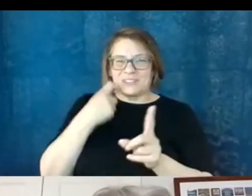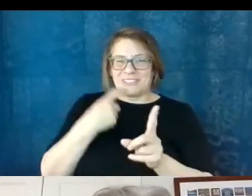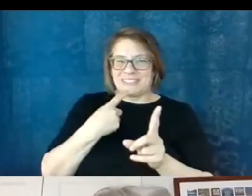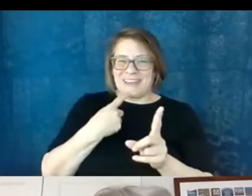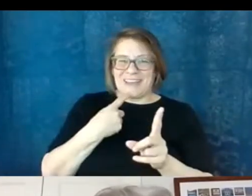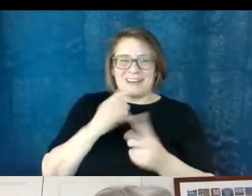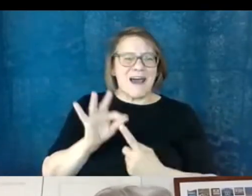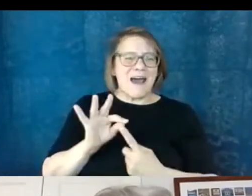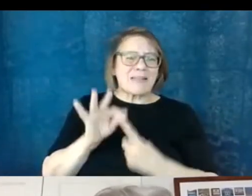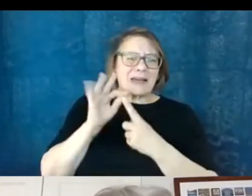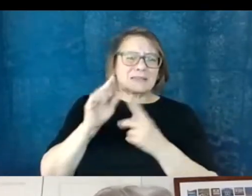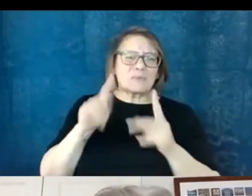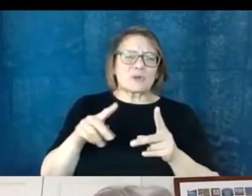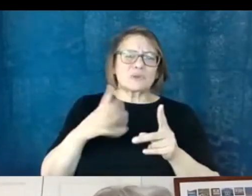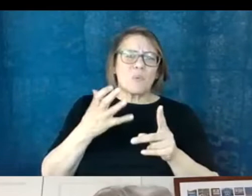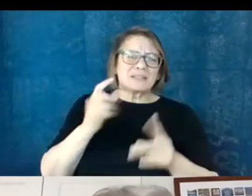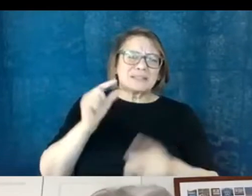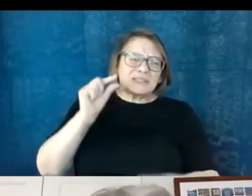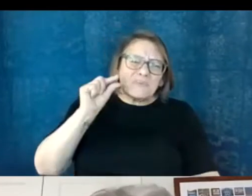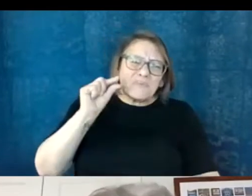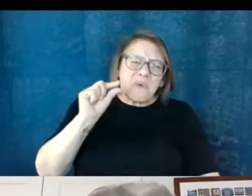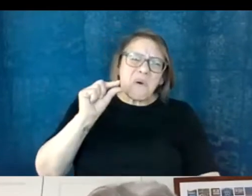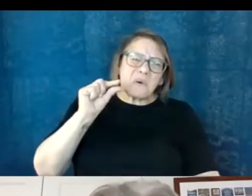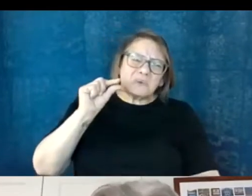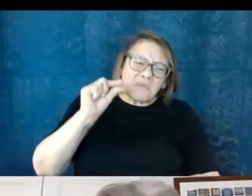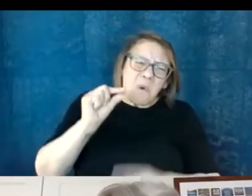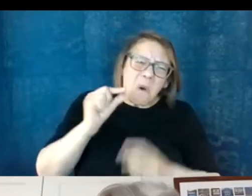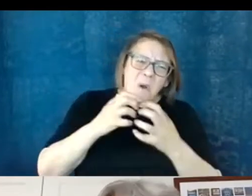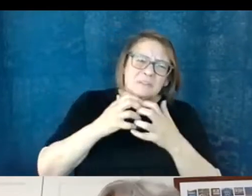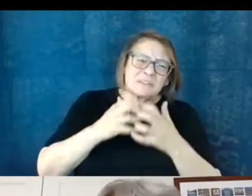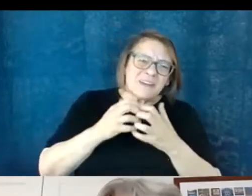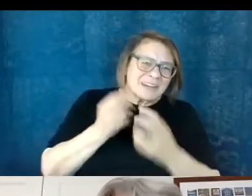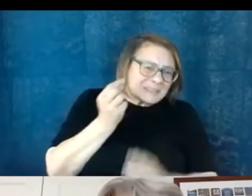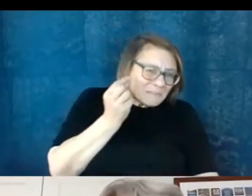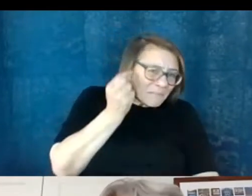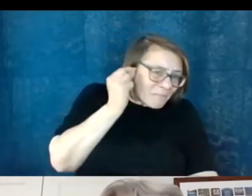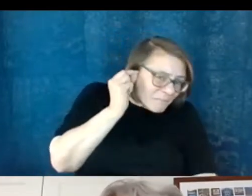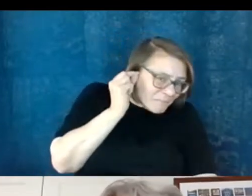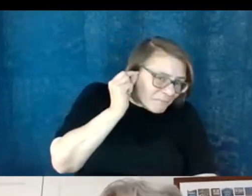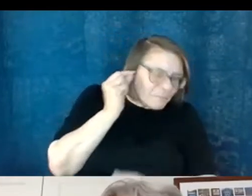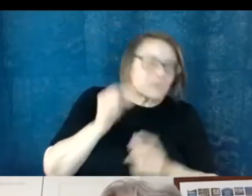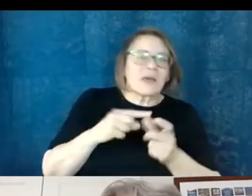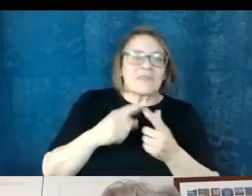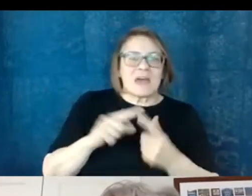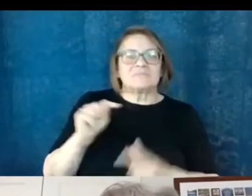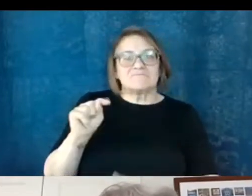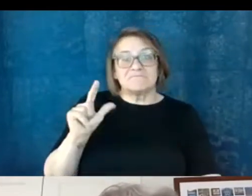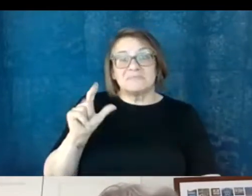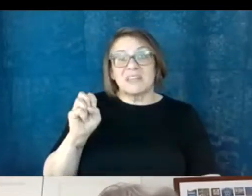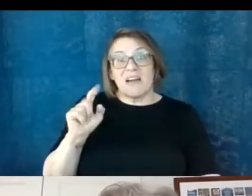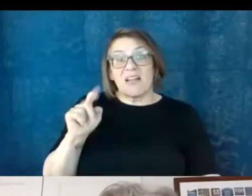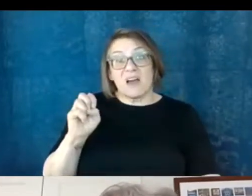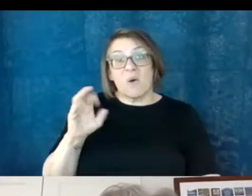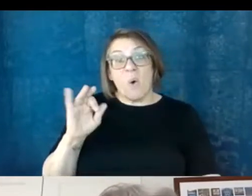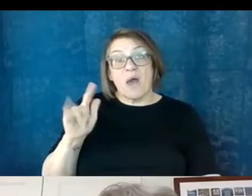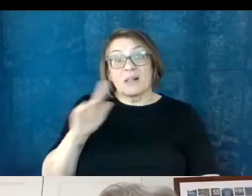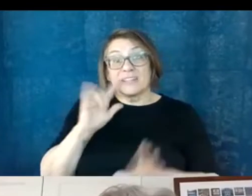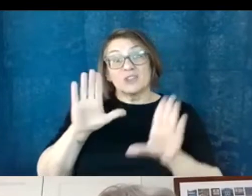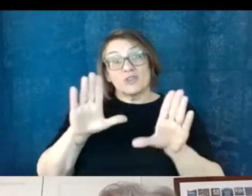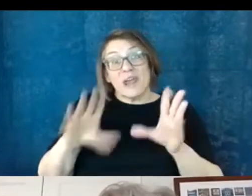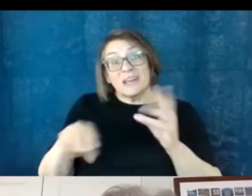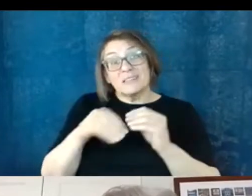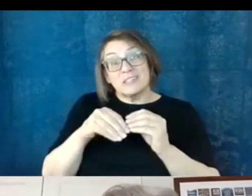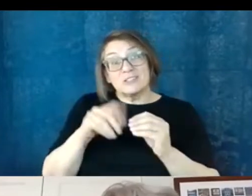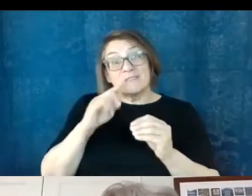unless a patient wants a very, very, very tiny device, then the telecoil is a great addition for